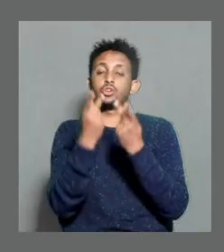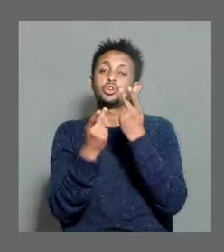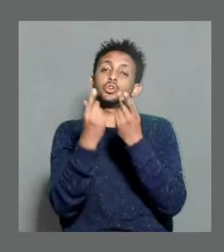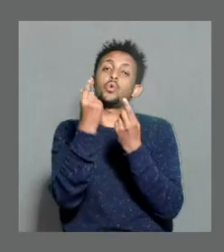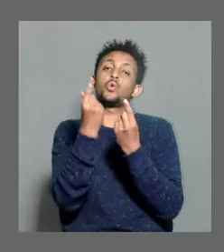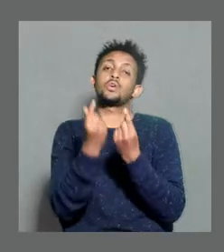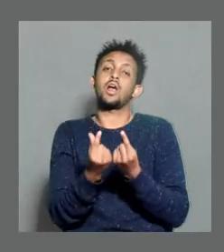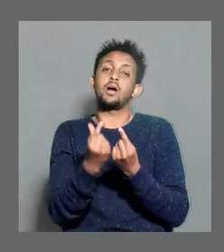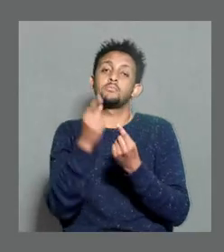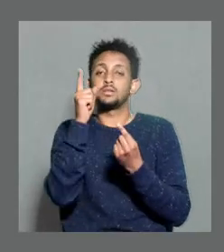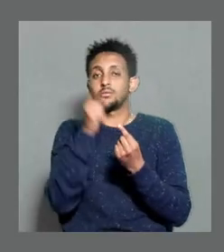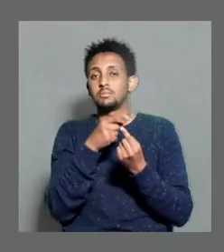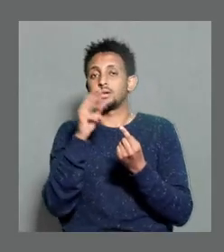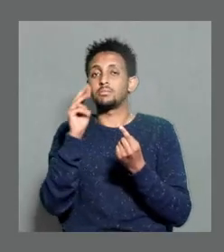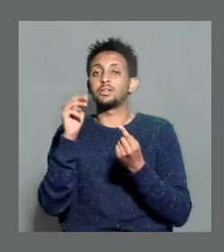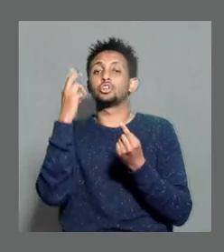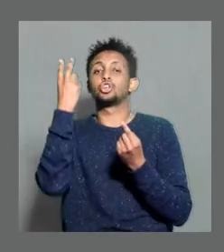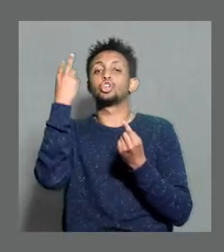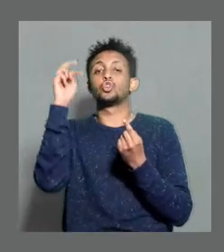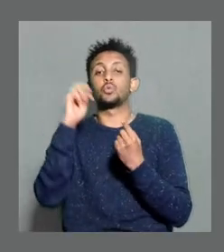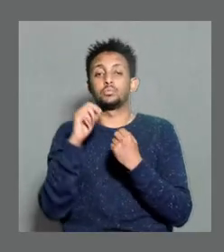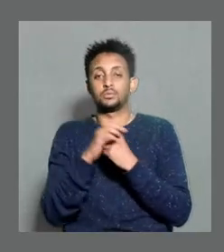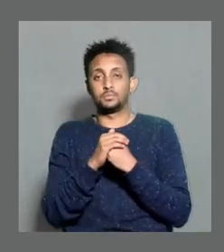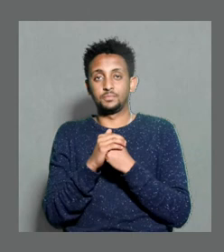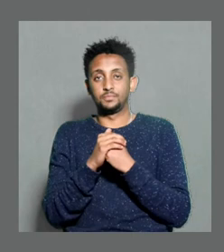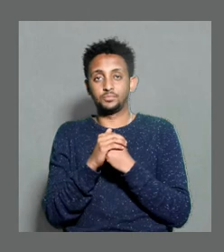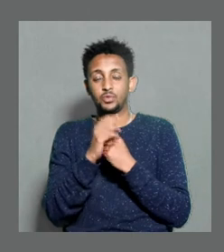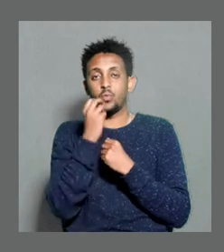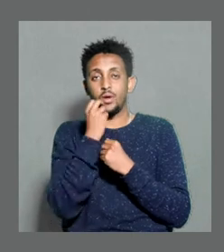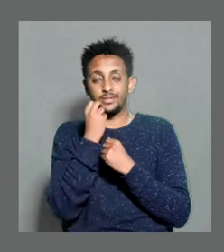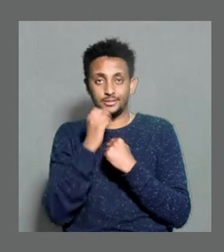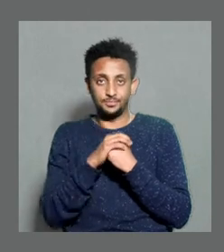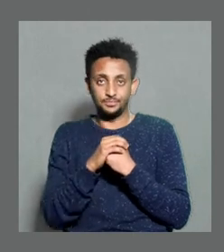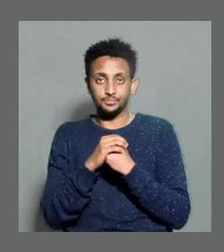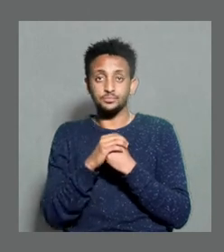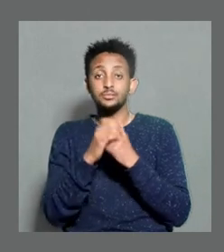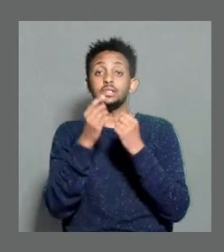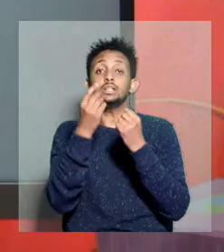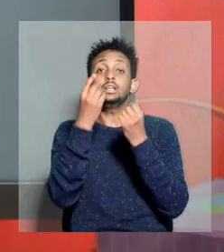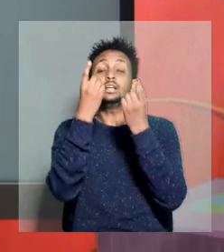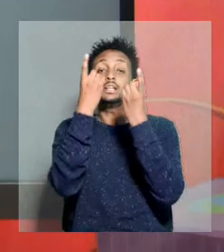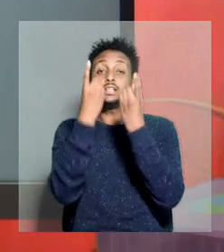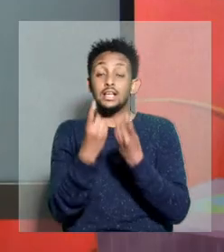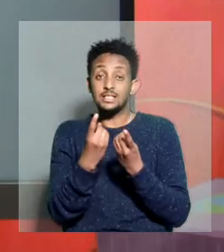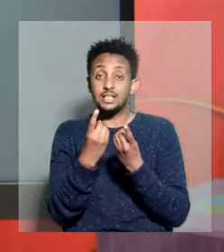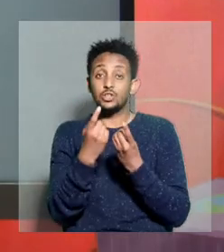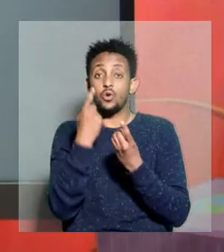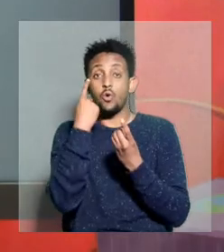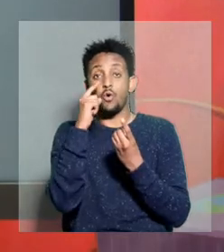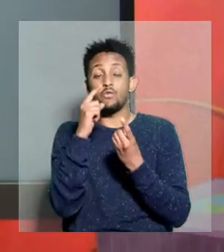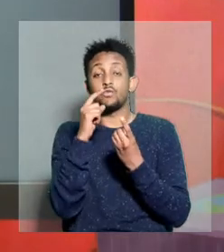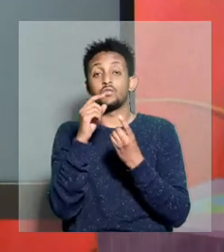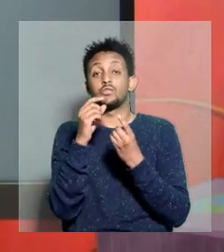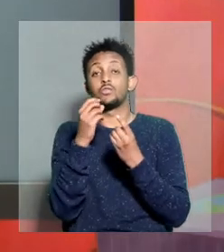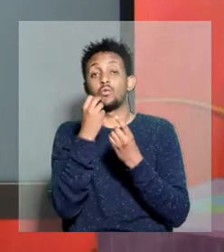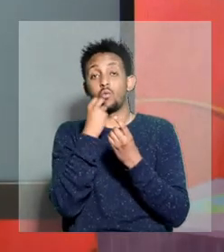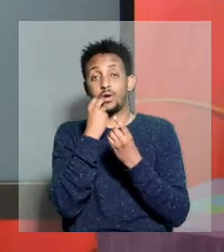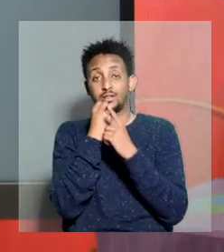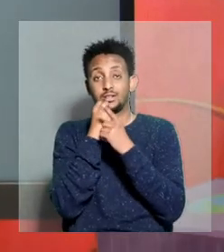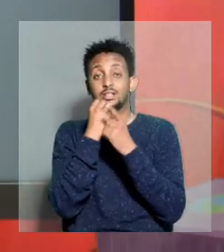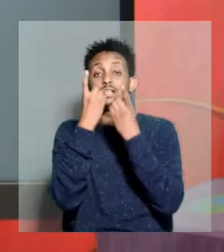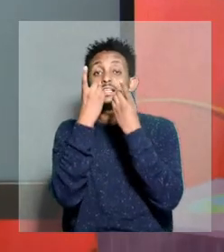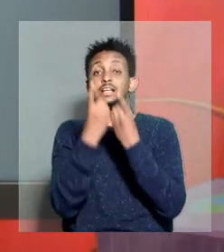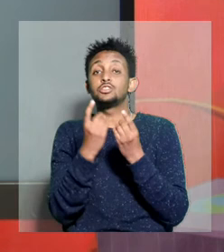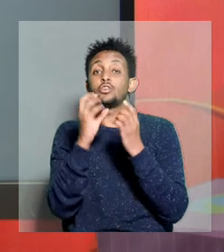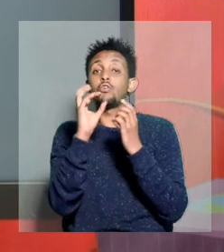kilogram per meter cube. Okay? Whereas the density of, this is the density of the fluid, okay?